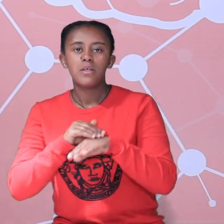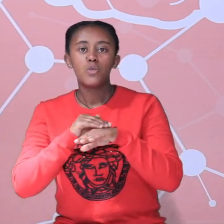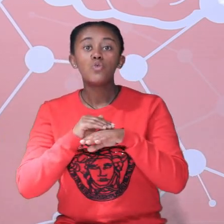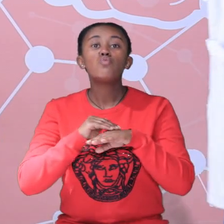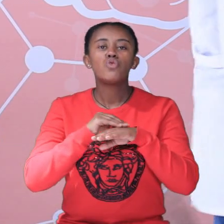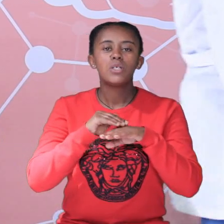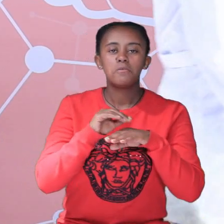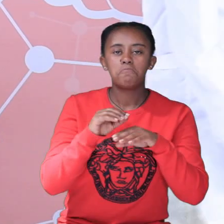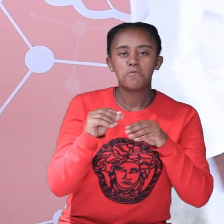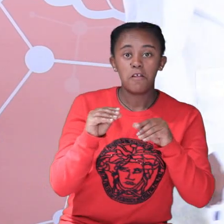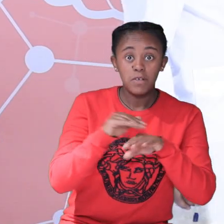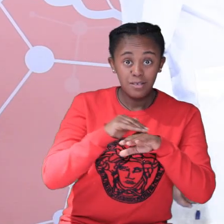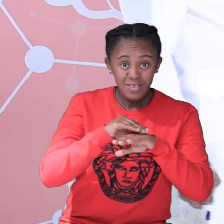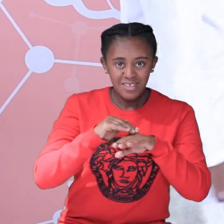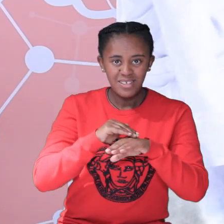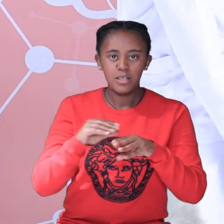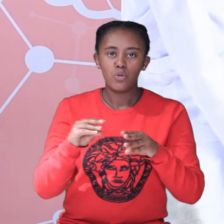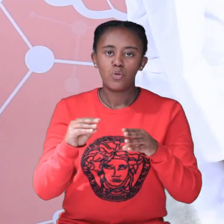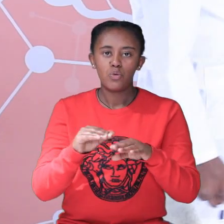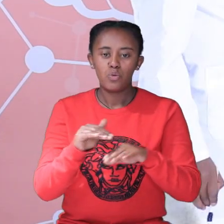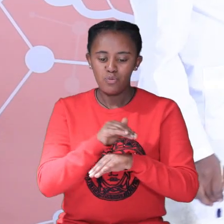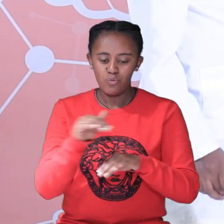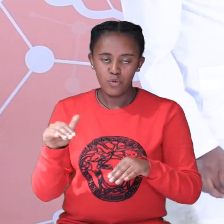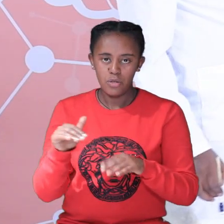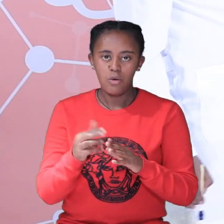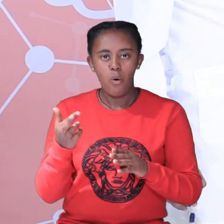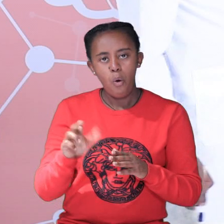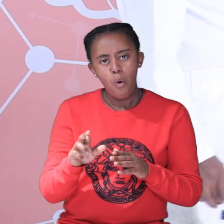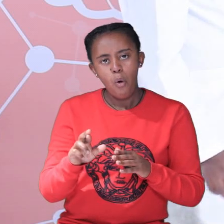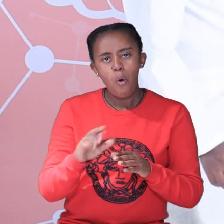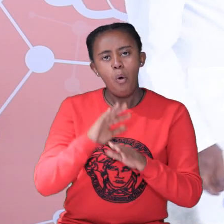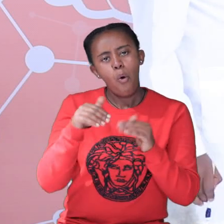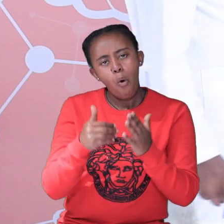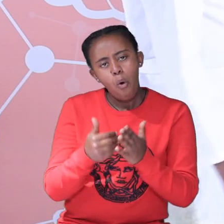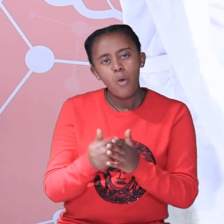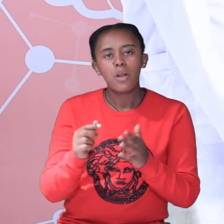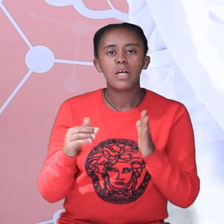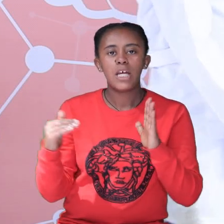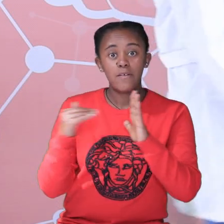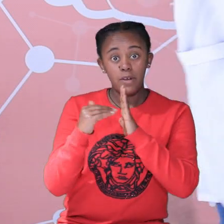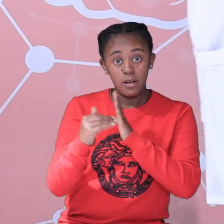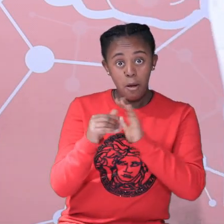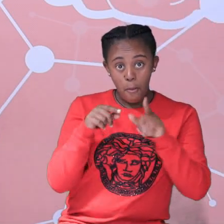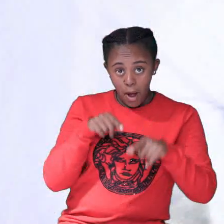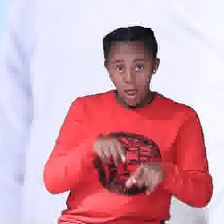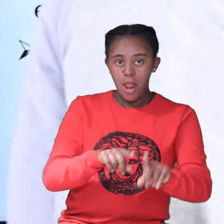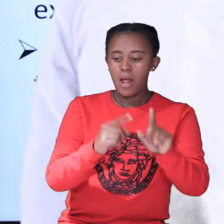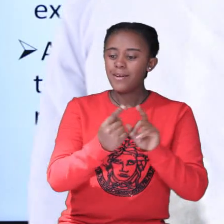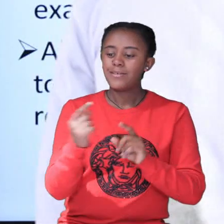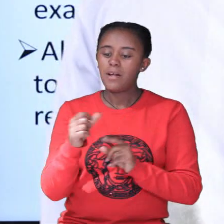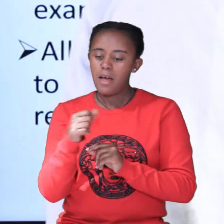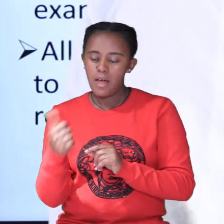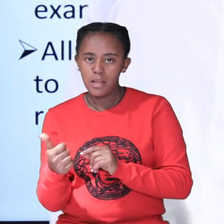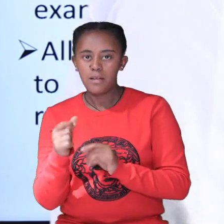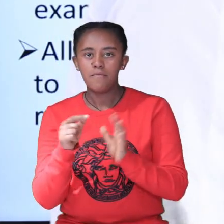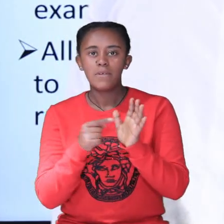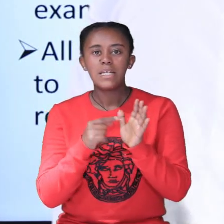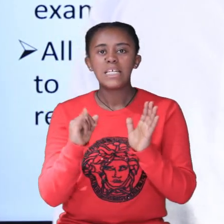surface. Or all reflections are parallel to each other. This is an incident